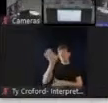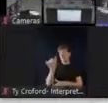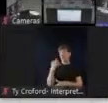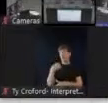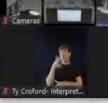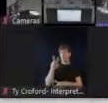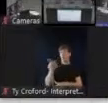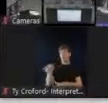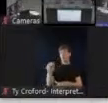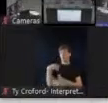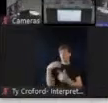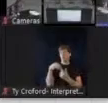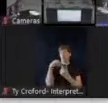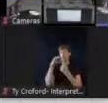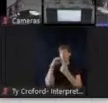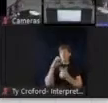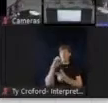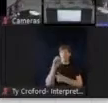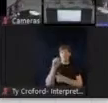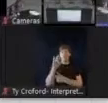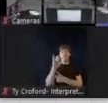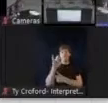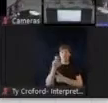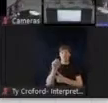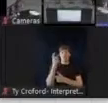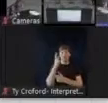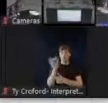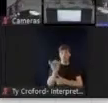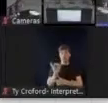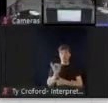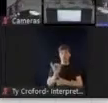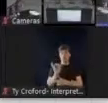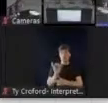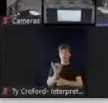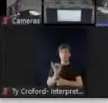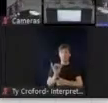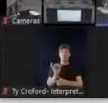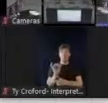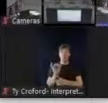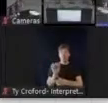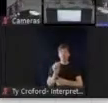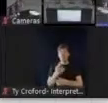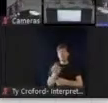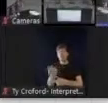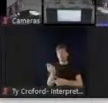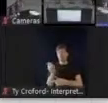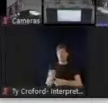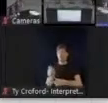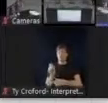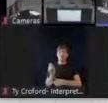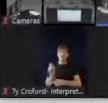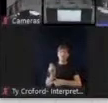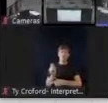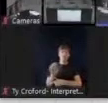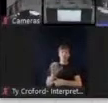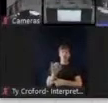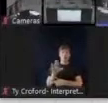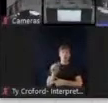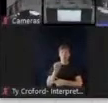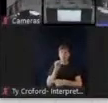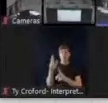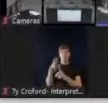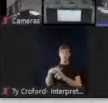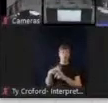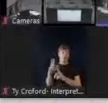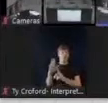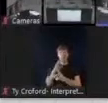elected official salaries look like. Some of the judges are, the COLA doesn't apply to them because those numbers are